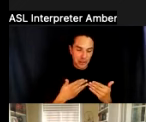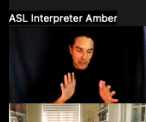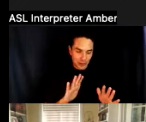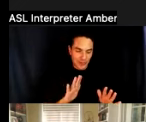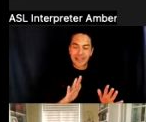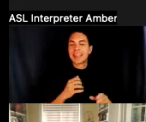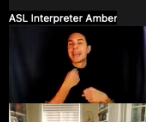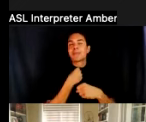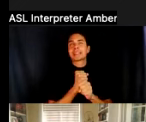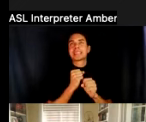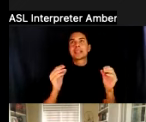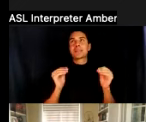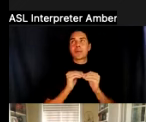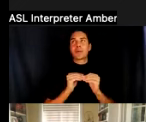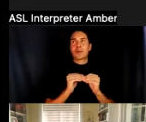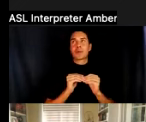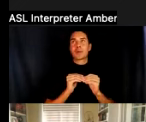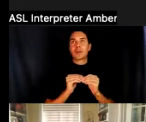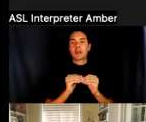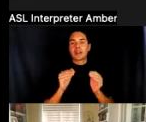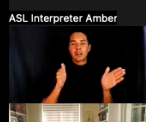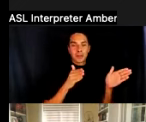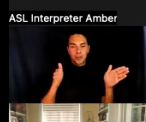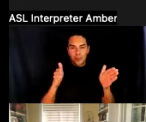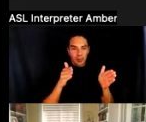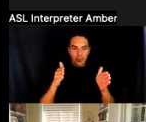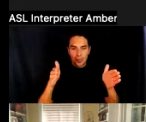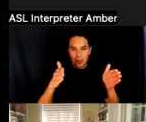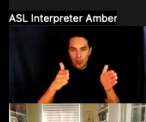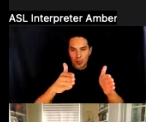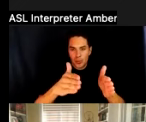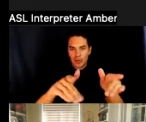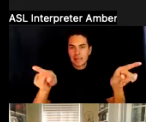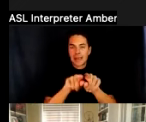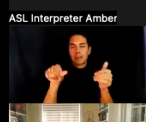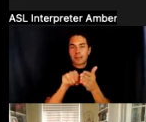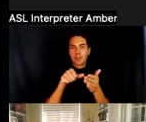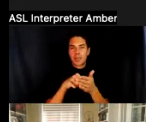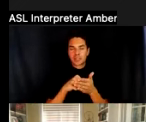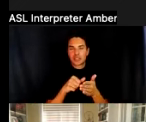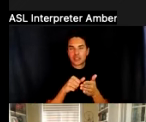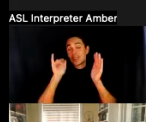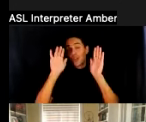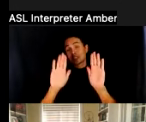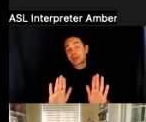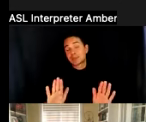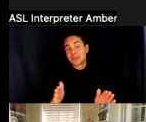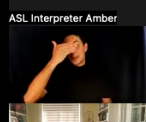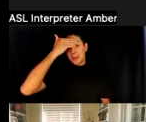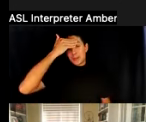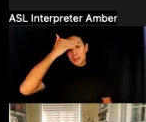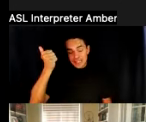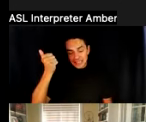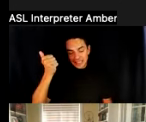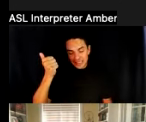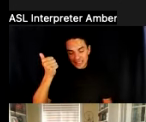makes it know what direction, and having everybody on the same page is awesome, because